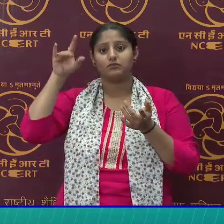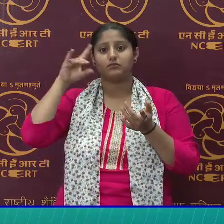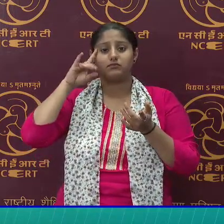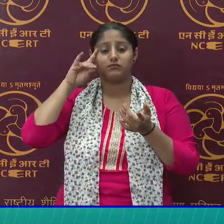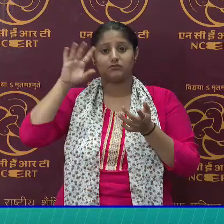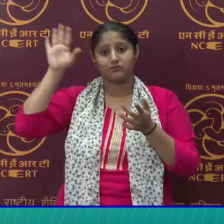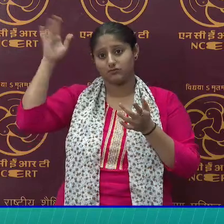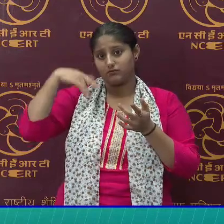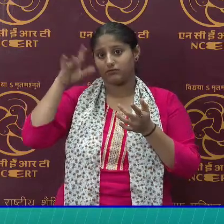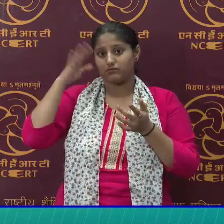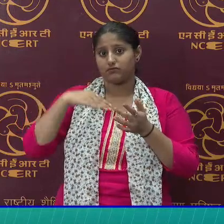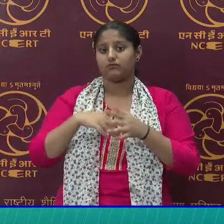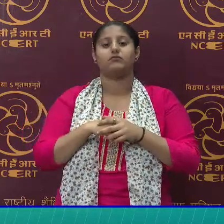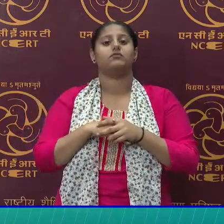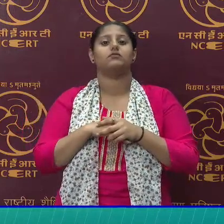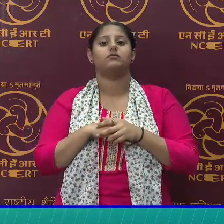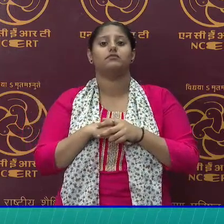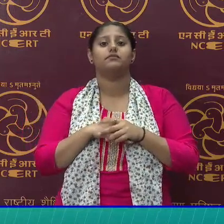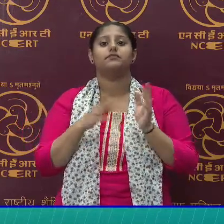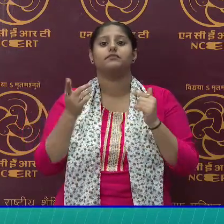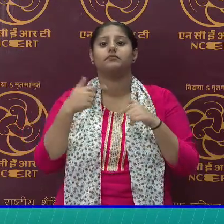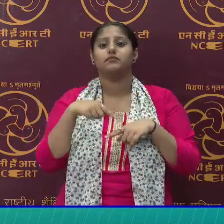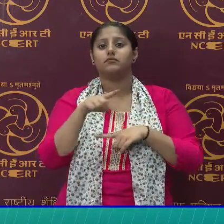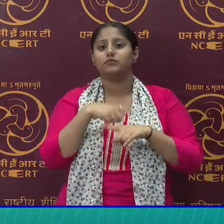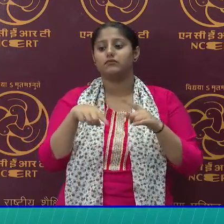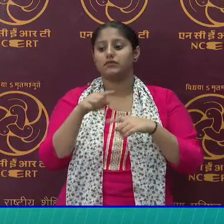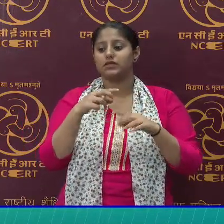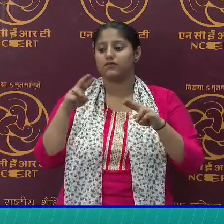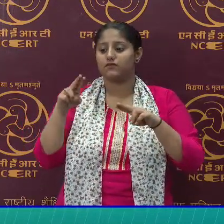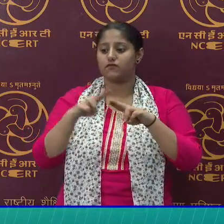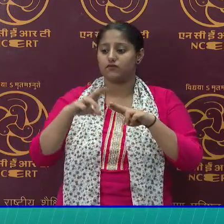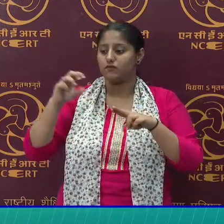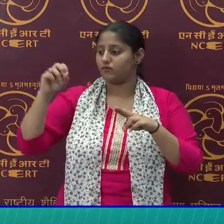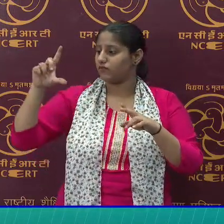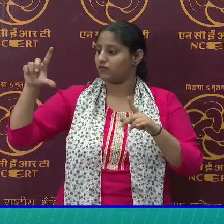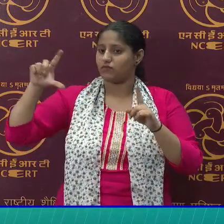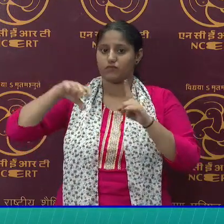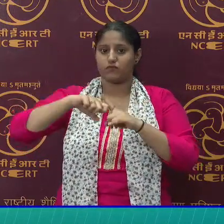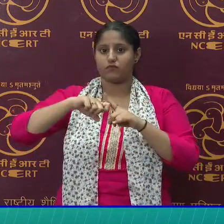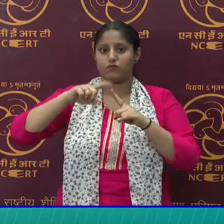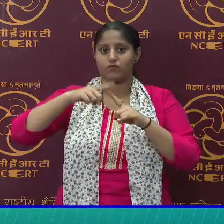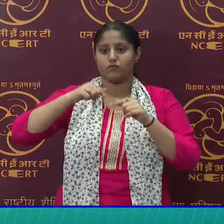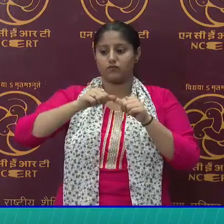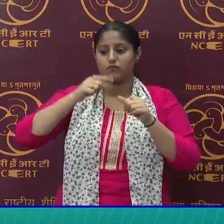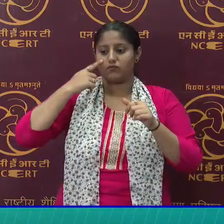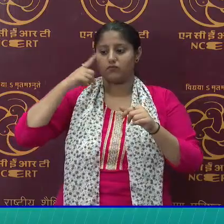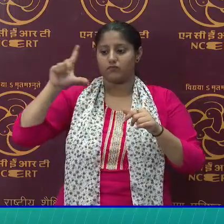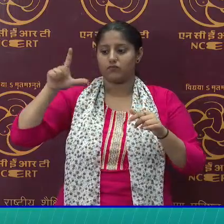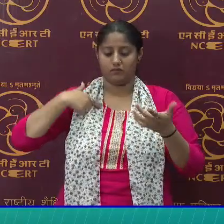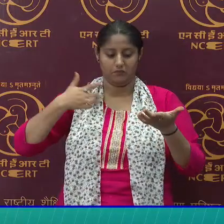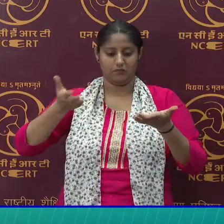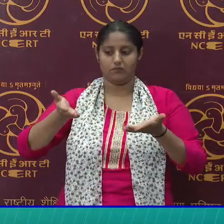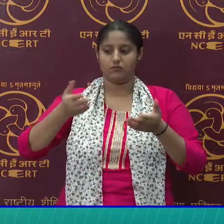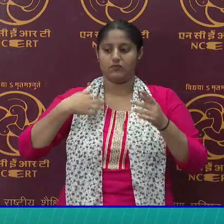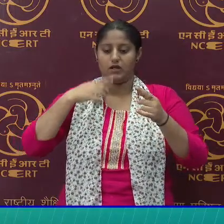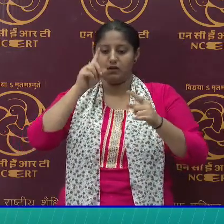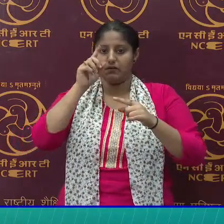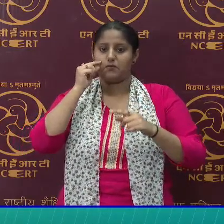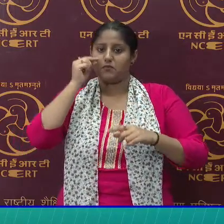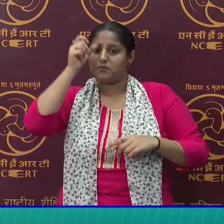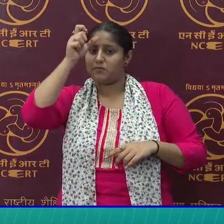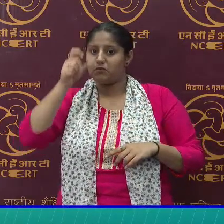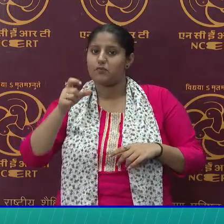folk tale. You will be really interested to know. It began with a folk tale where, you know, in the folk tale where man and